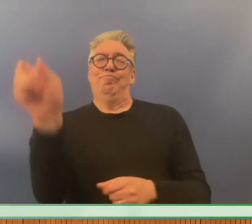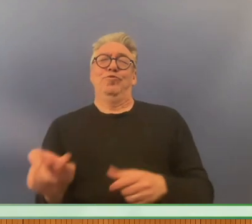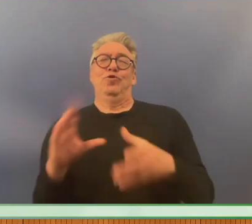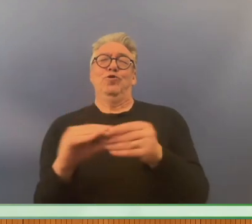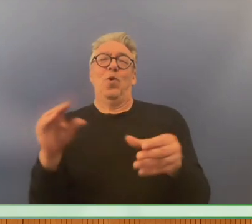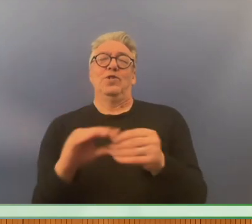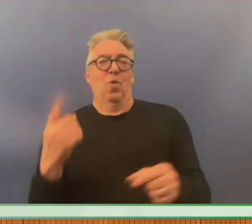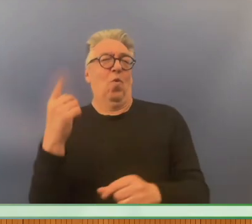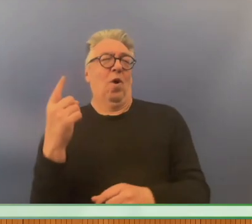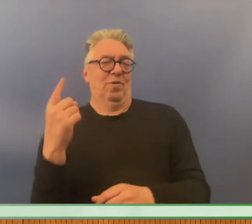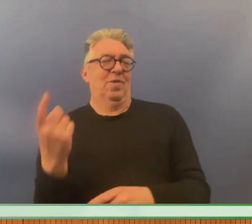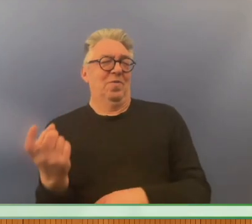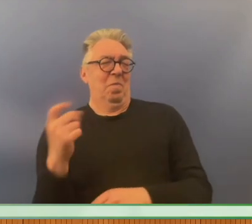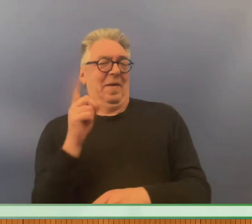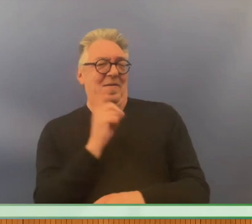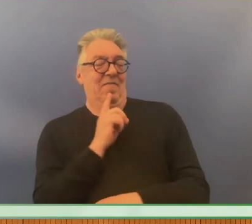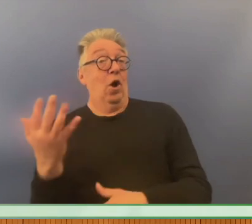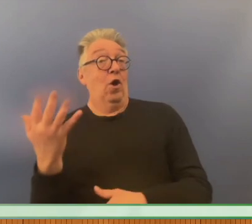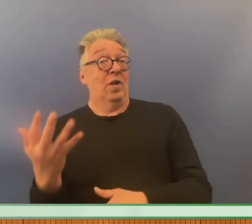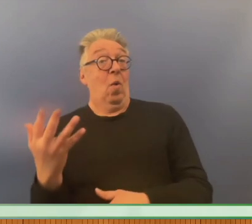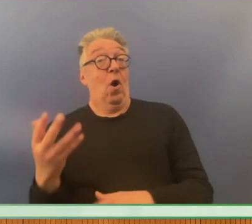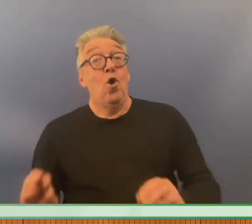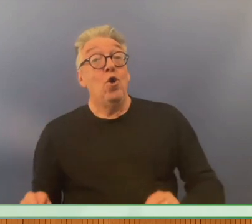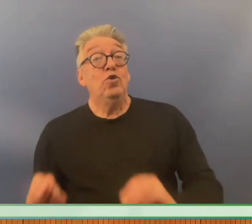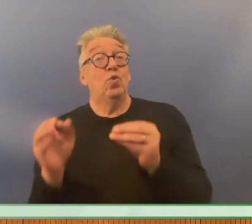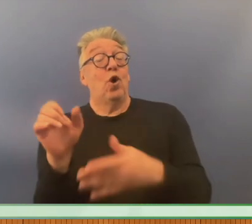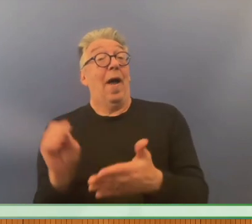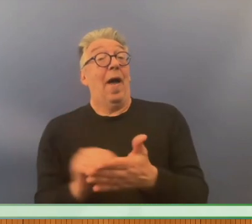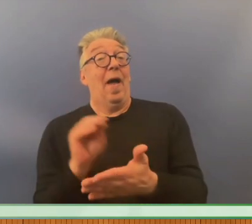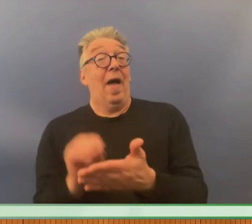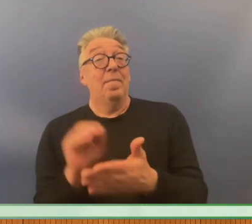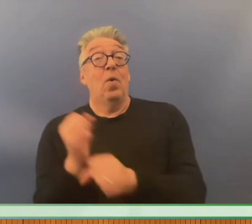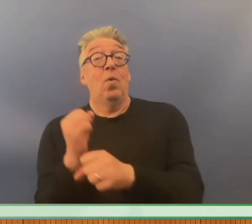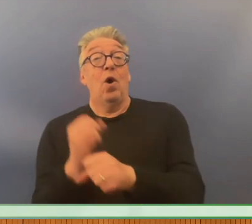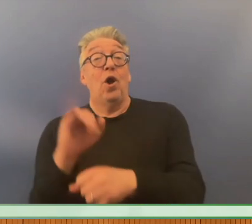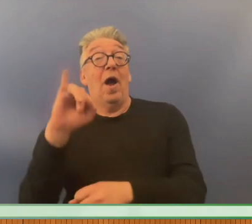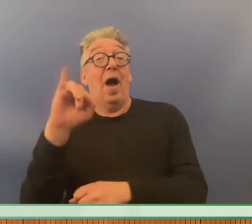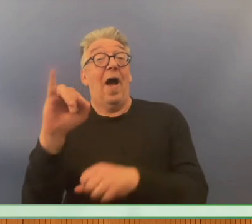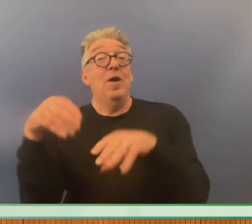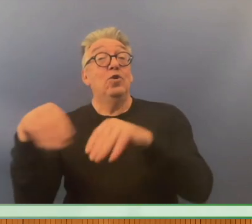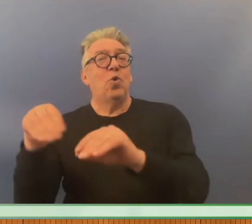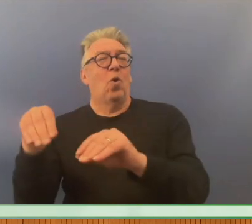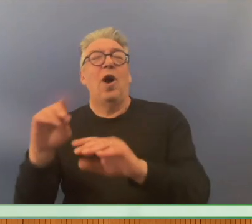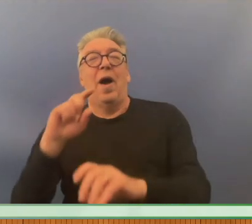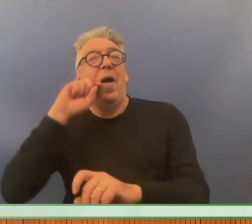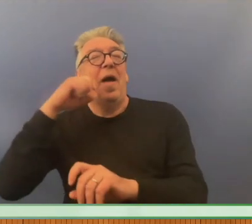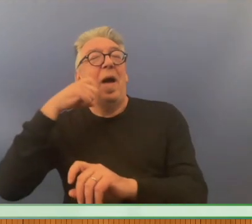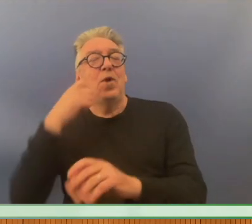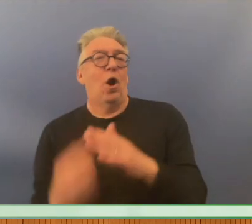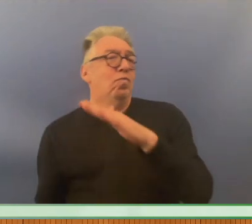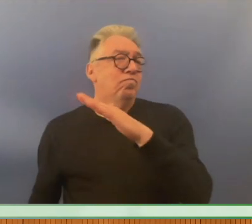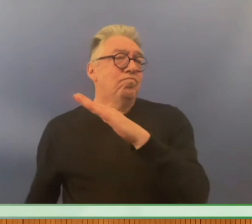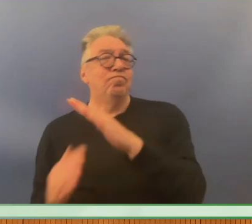cohort, who's currently now a junior app development at iStore, which is the Apple premium reseller in South